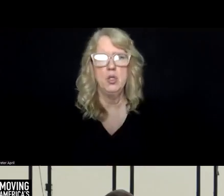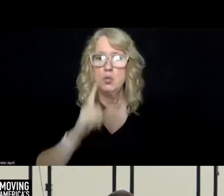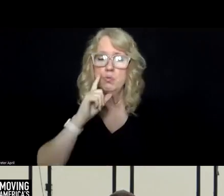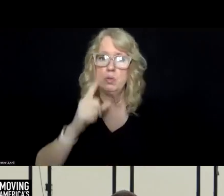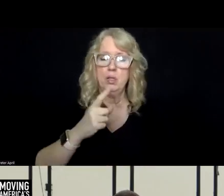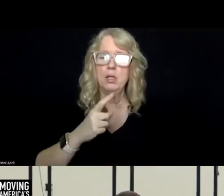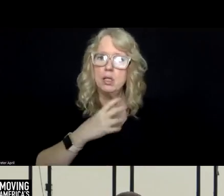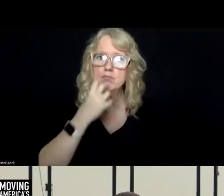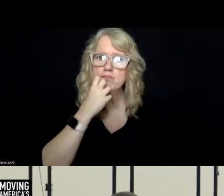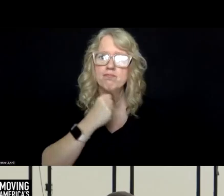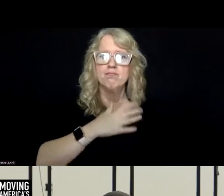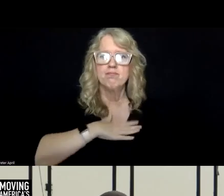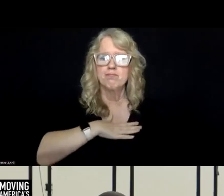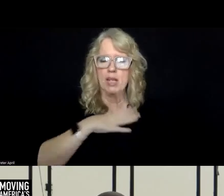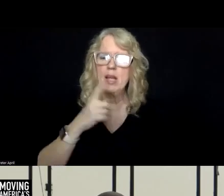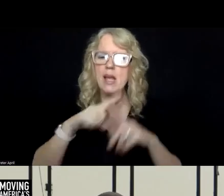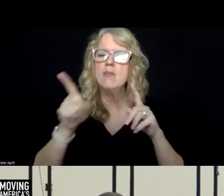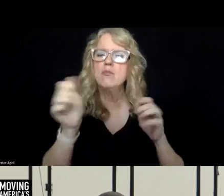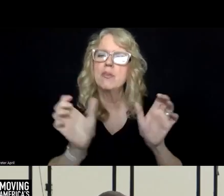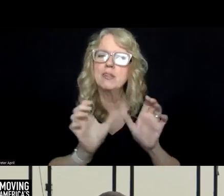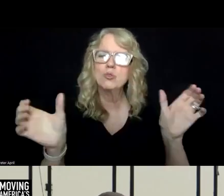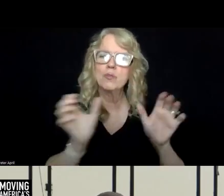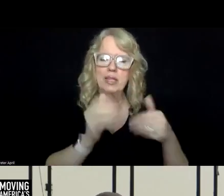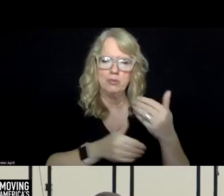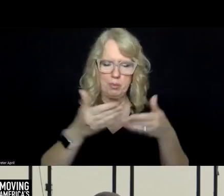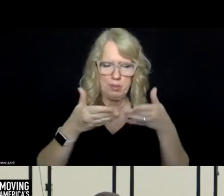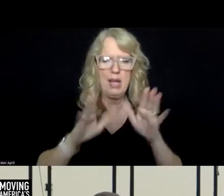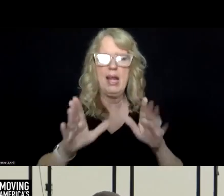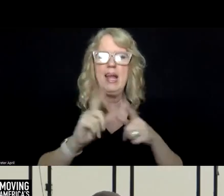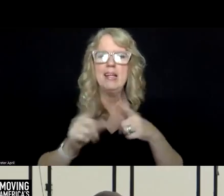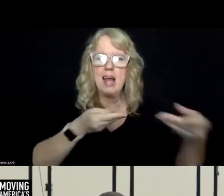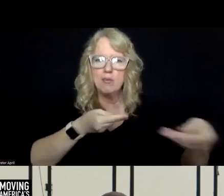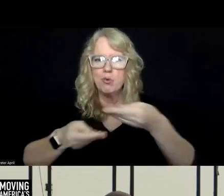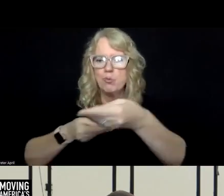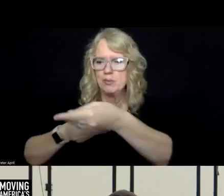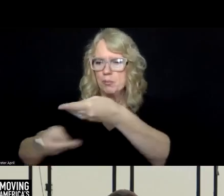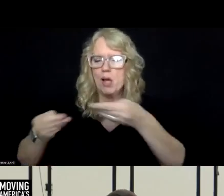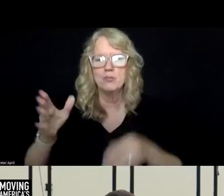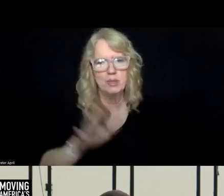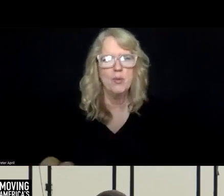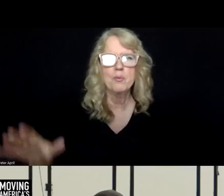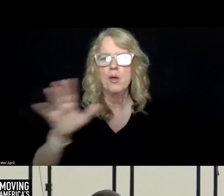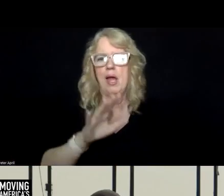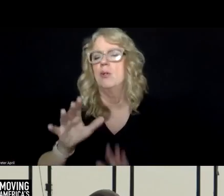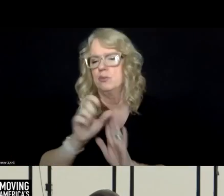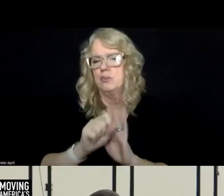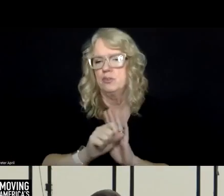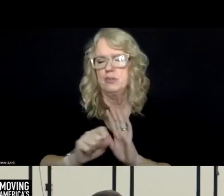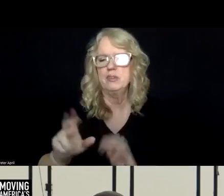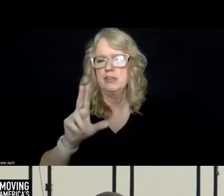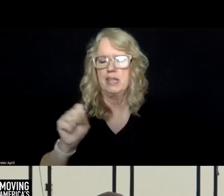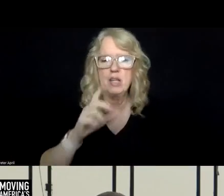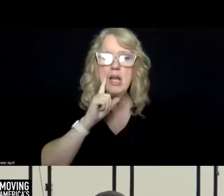heart, and the certification process so it can allow for reciprocity across the nation. It ensures consistency,